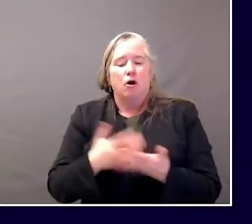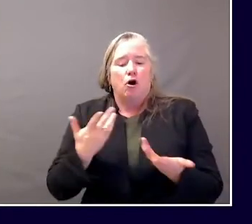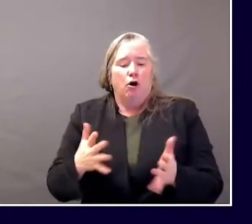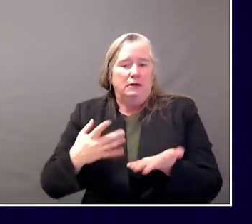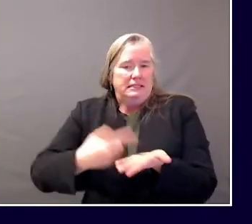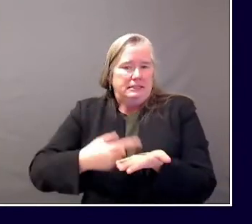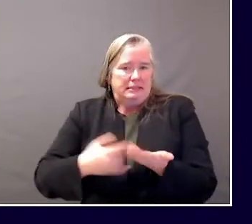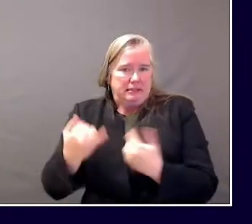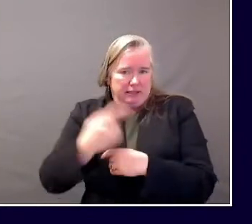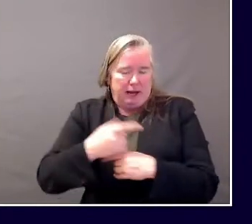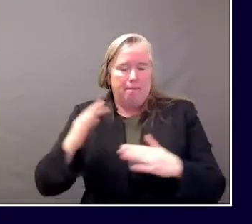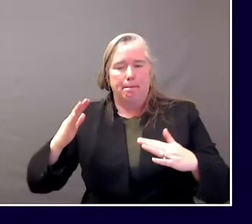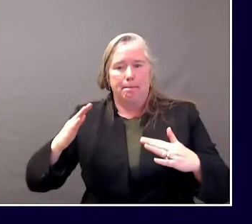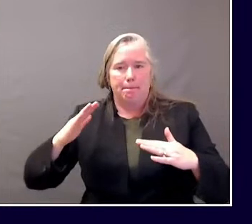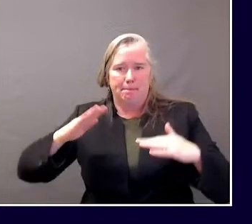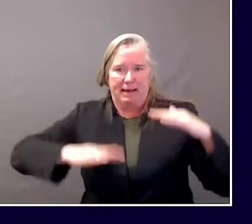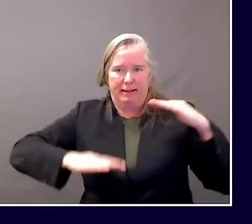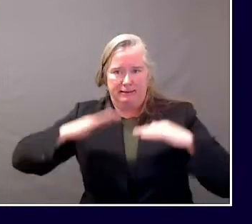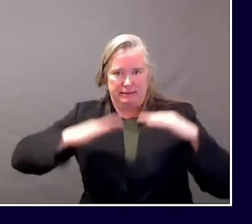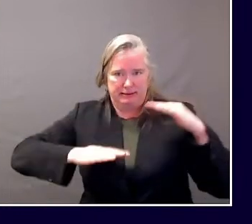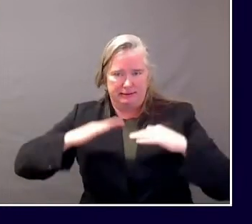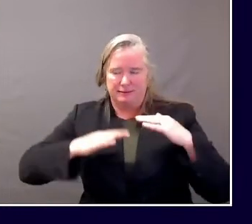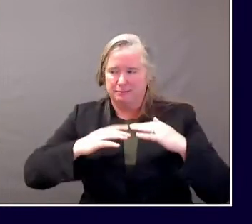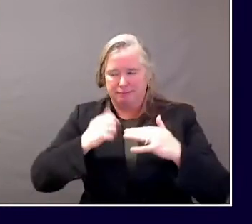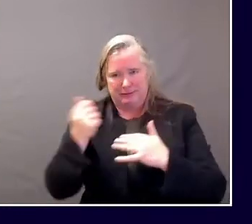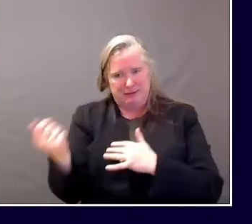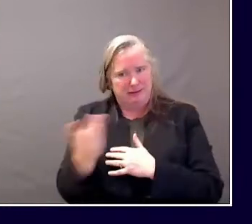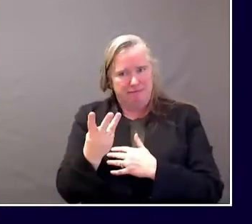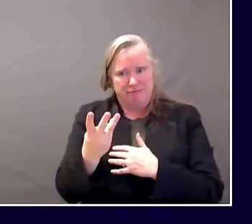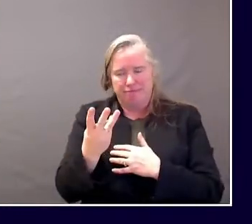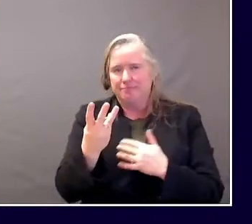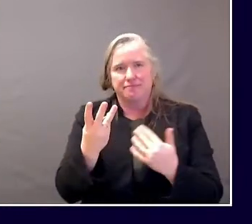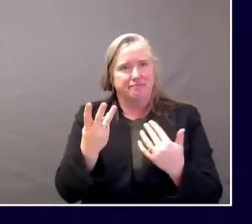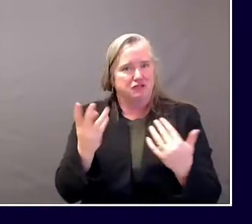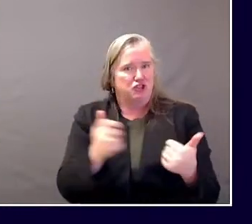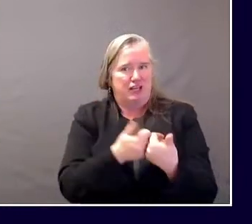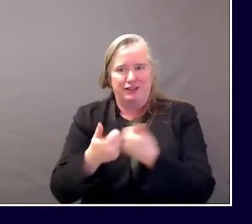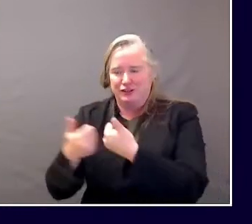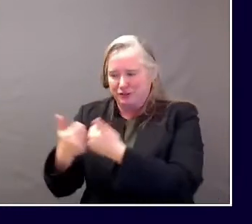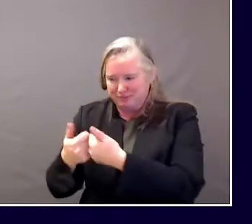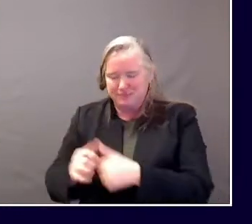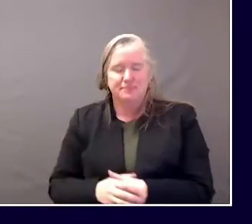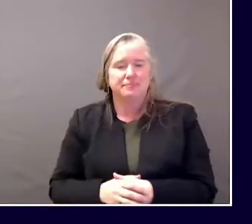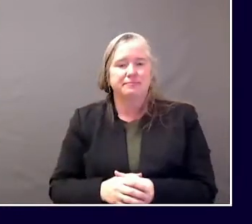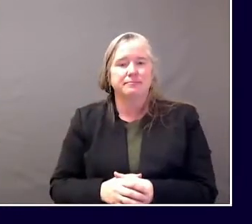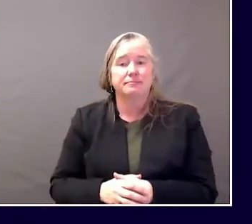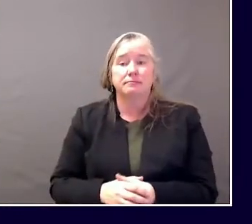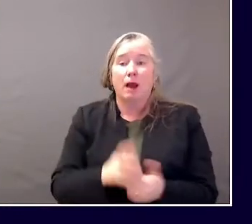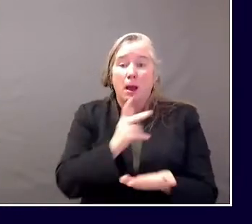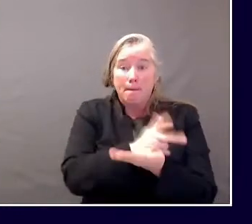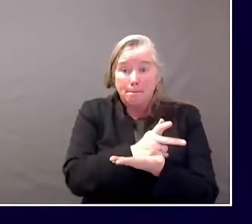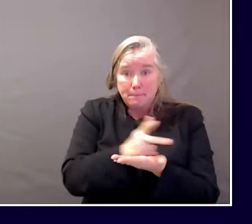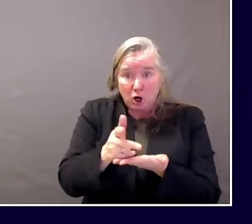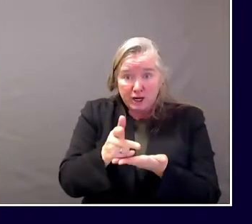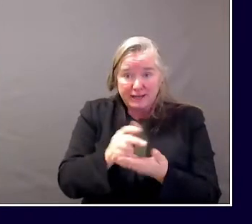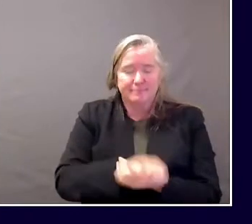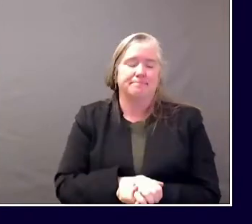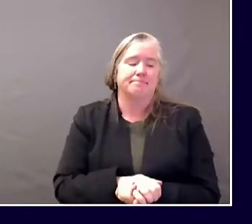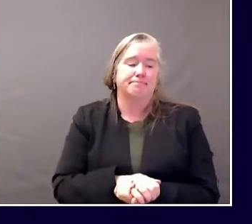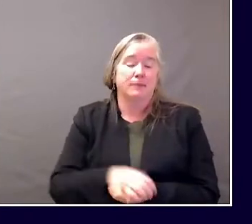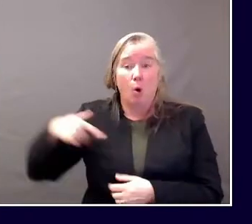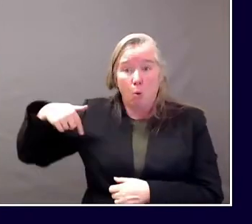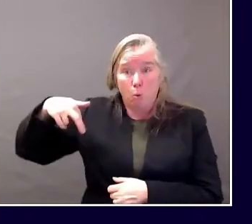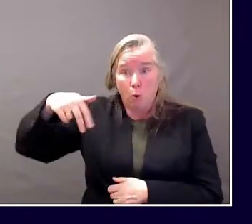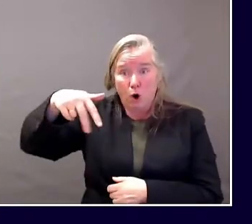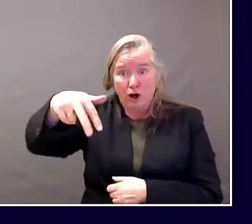others, balancing just myriad factors. It's a combination of finding places that are walkable, accessible,